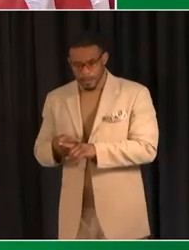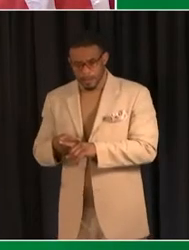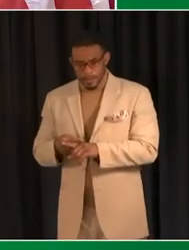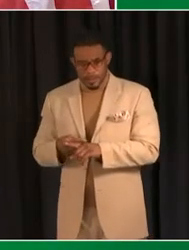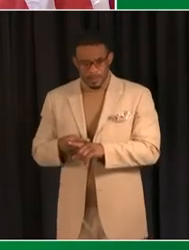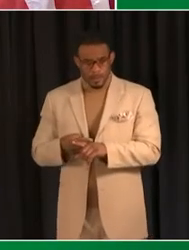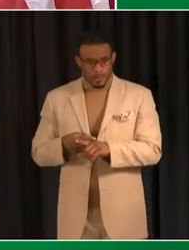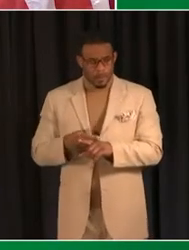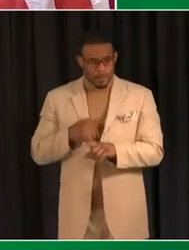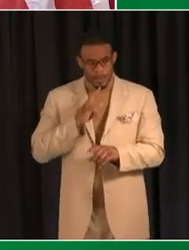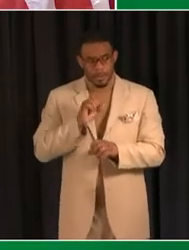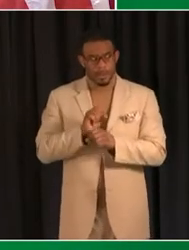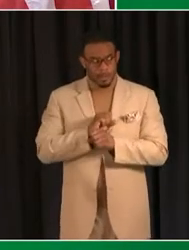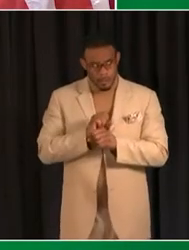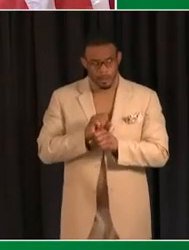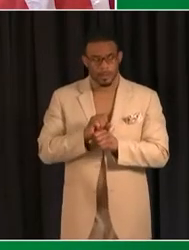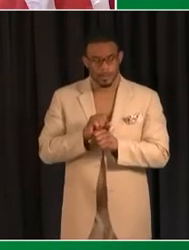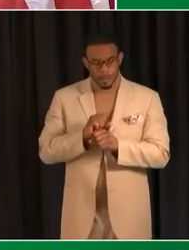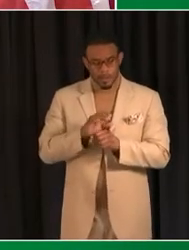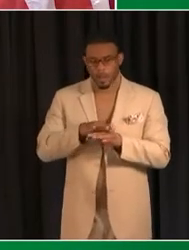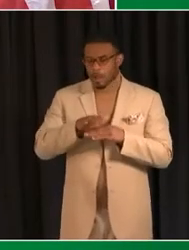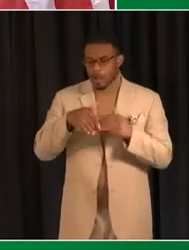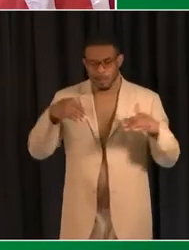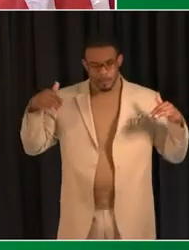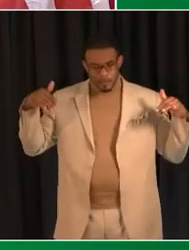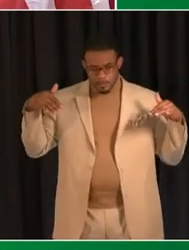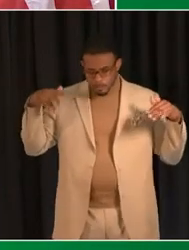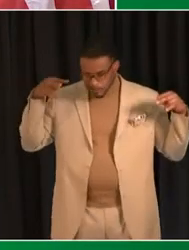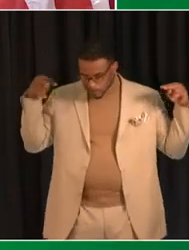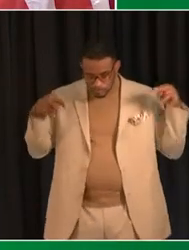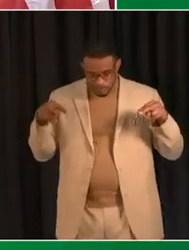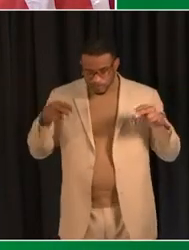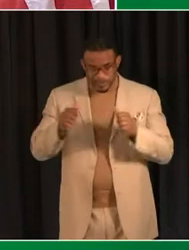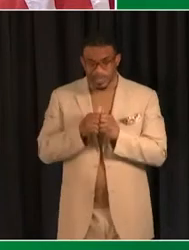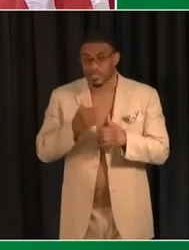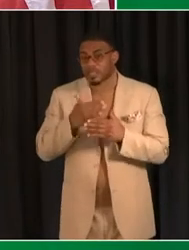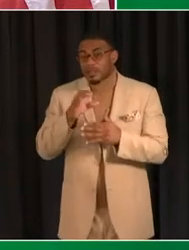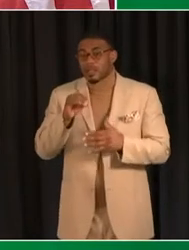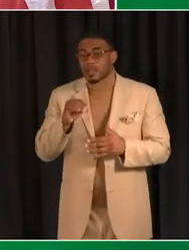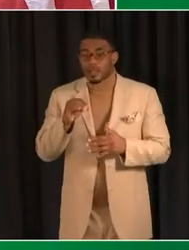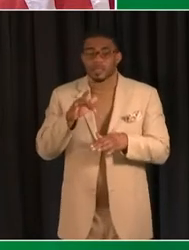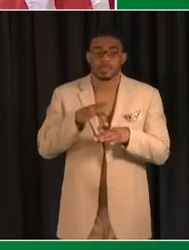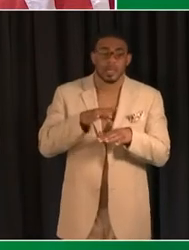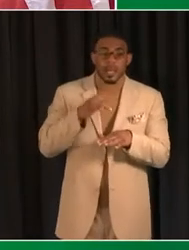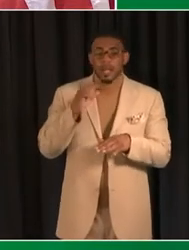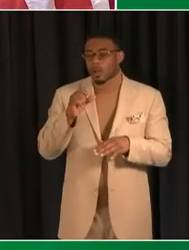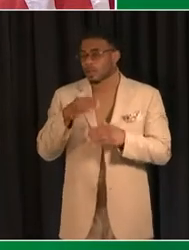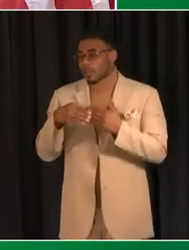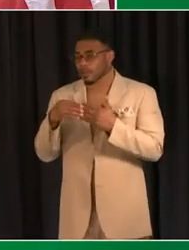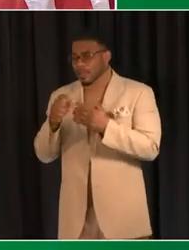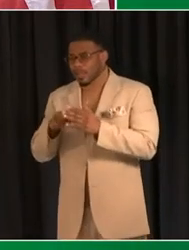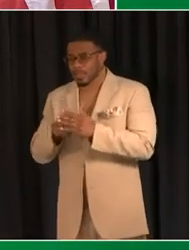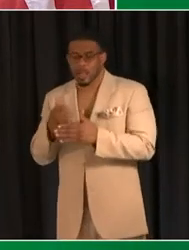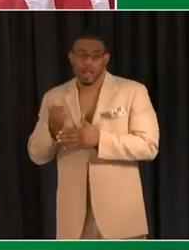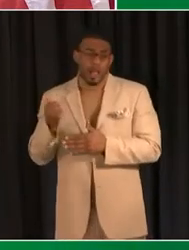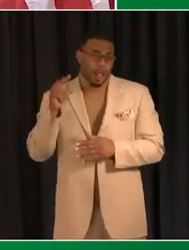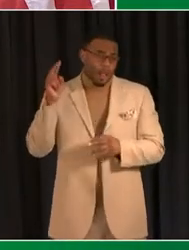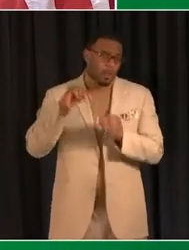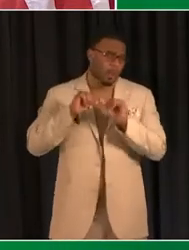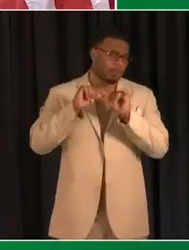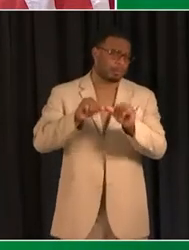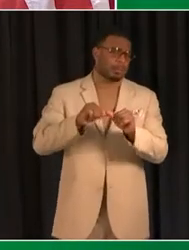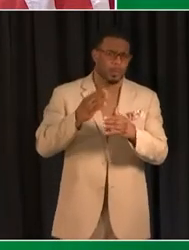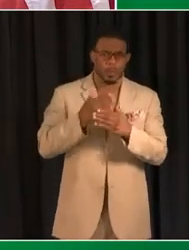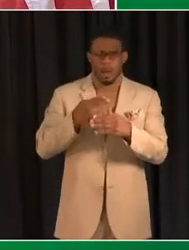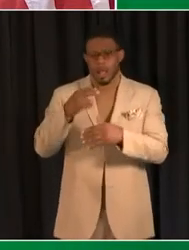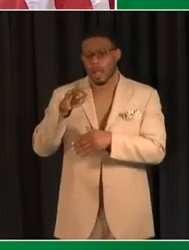month. And I mean, we are literally all in this together. Some companies are going touch and go, and that flexibility is key. Others are